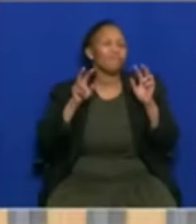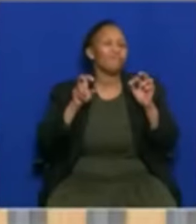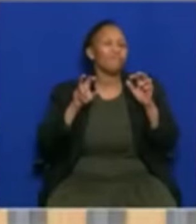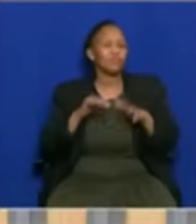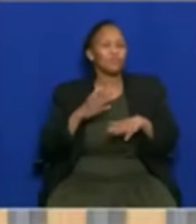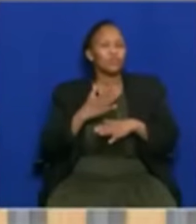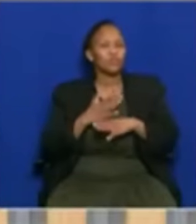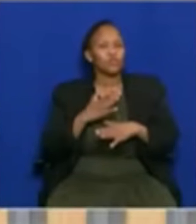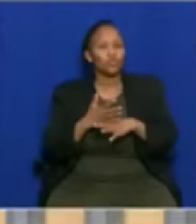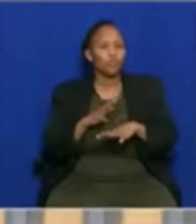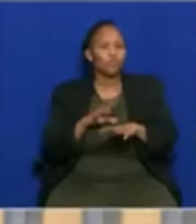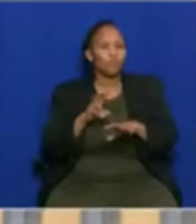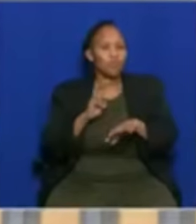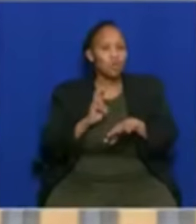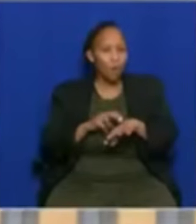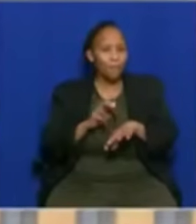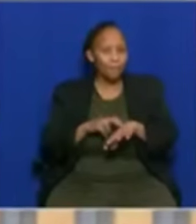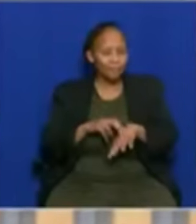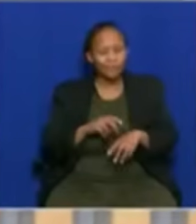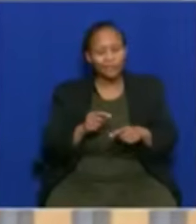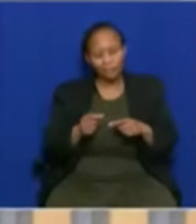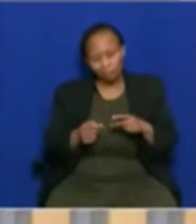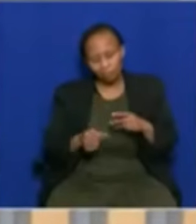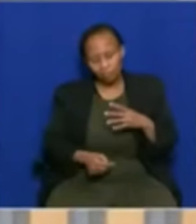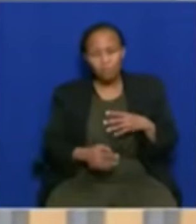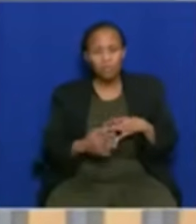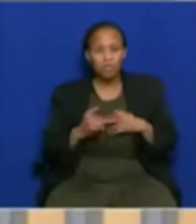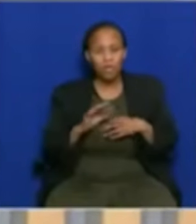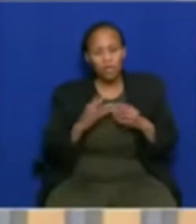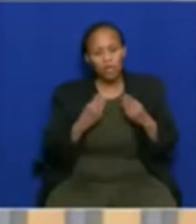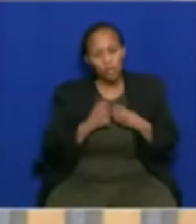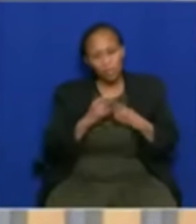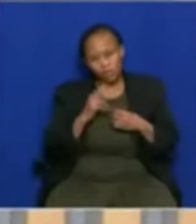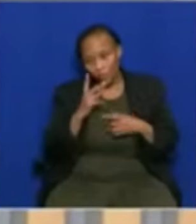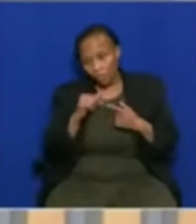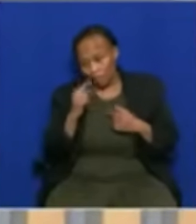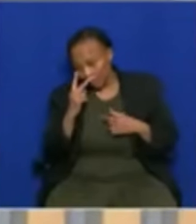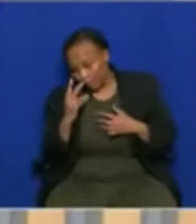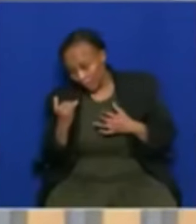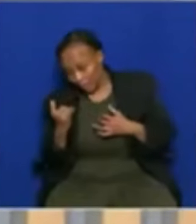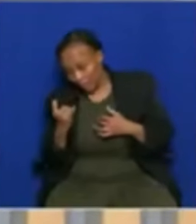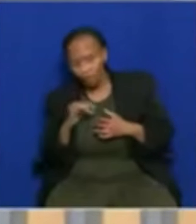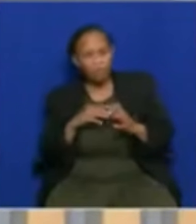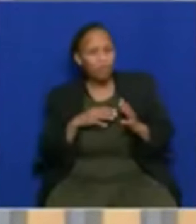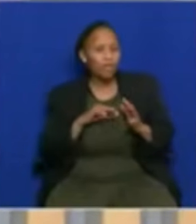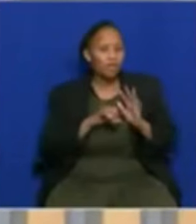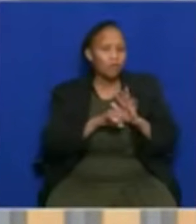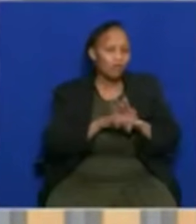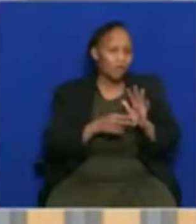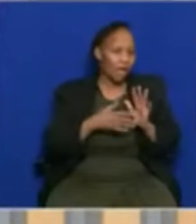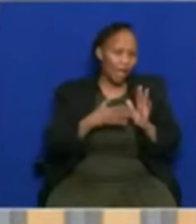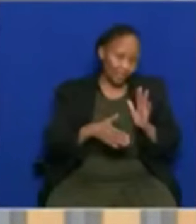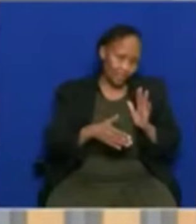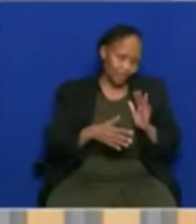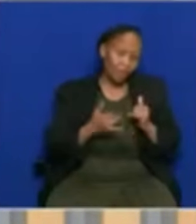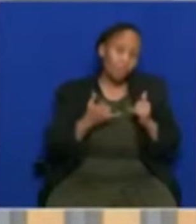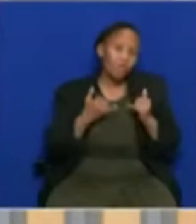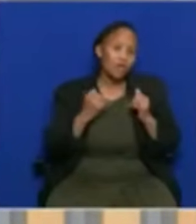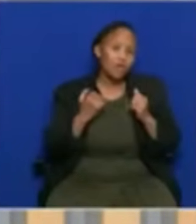you are saying are not there. The requirement is quite clear. This is about mechanical